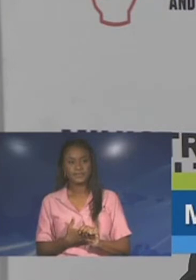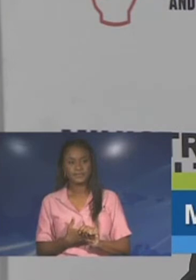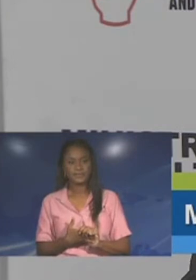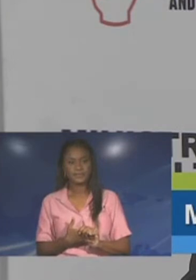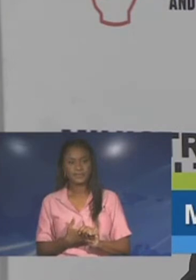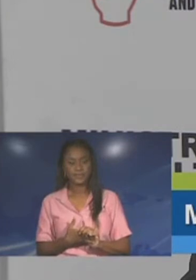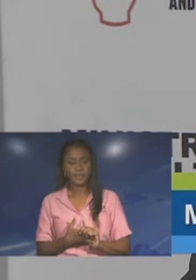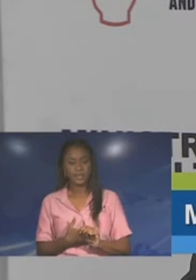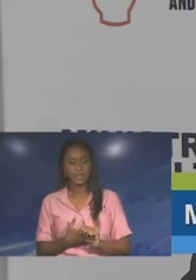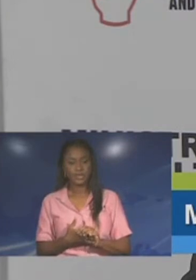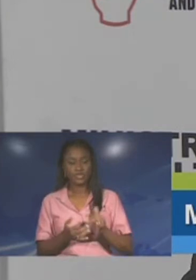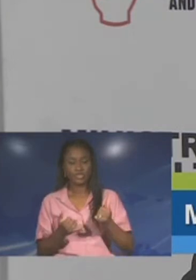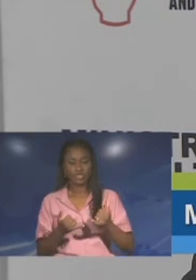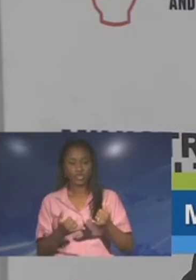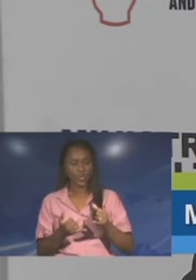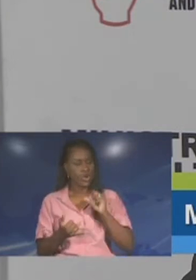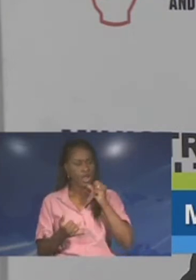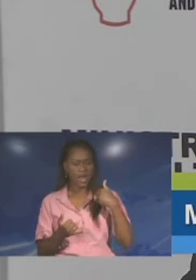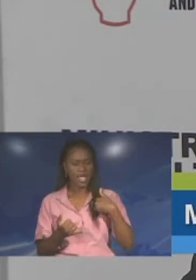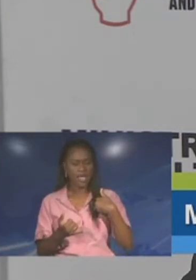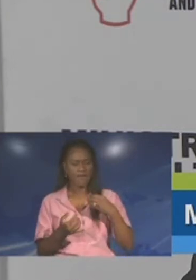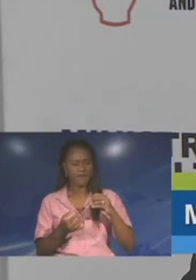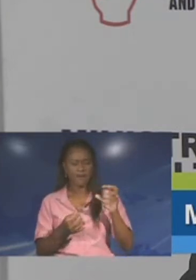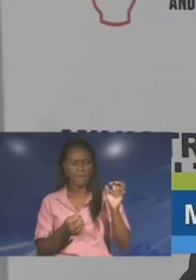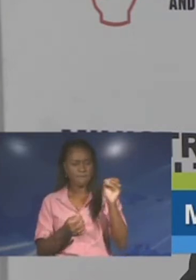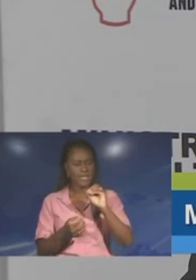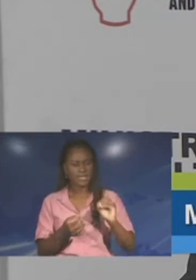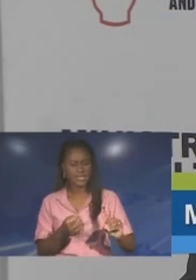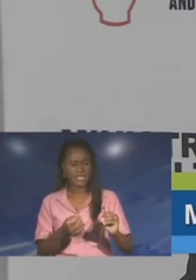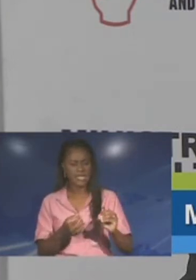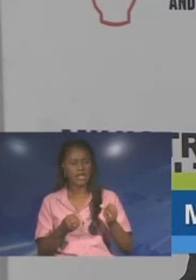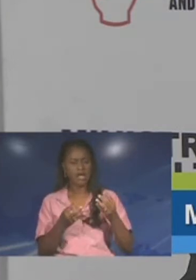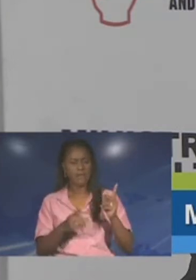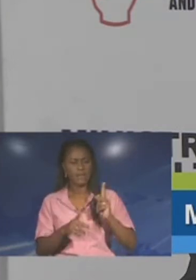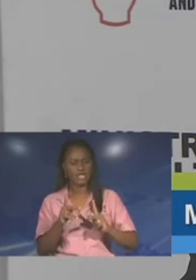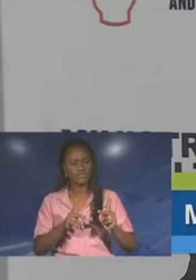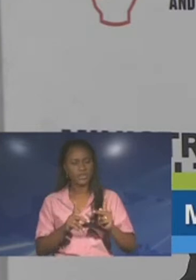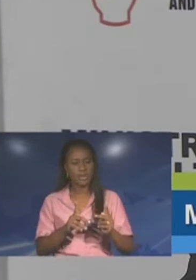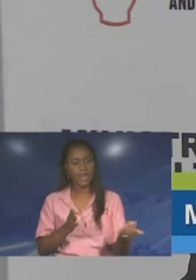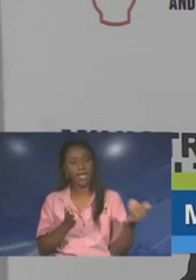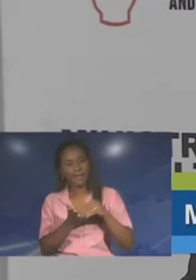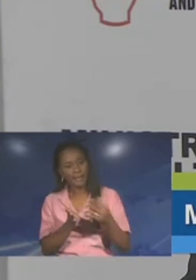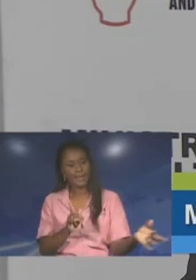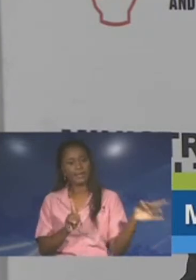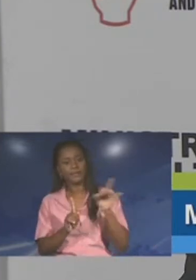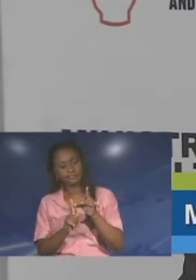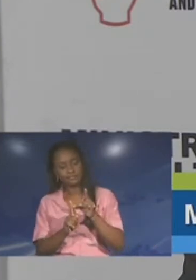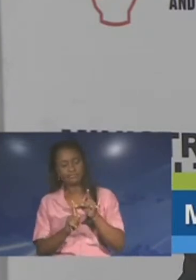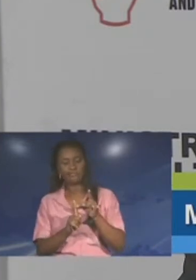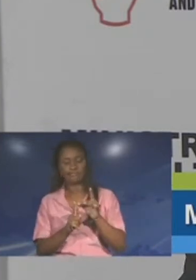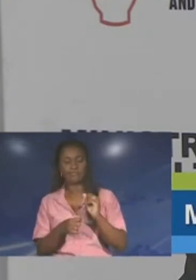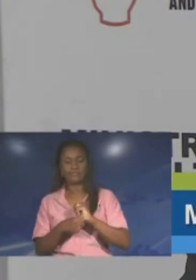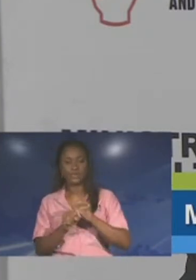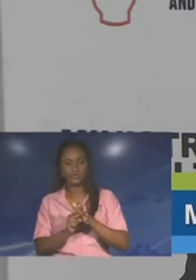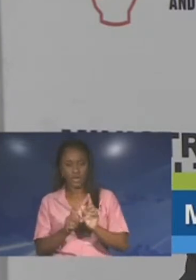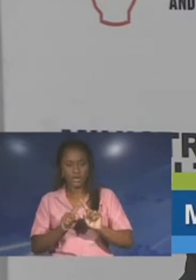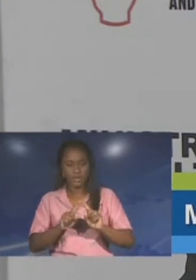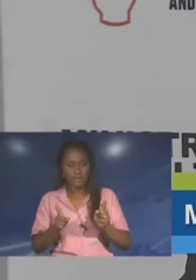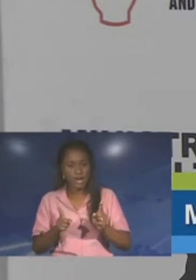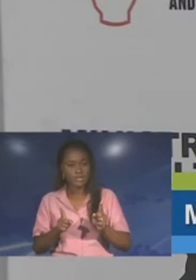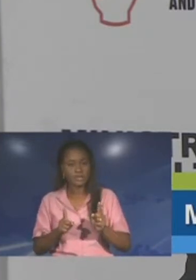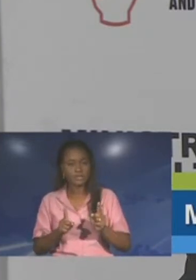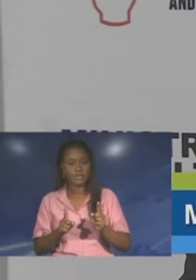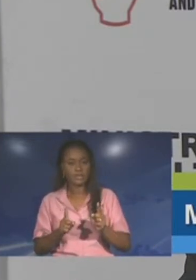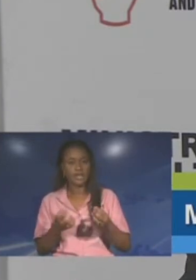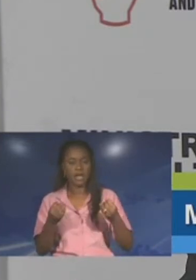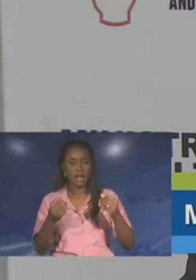terms of quantifying, we haven't quantified a particular percentage that has been reinfected, if you want to call it. But generally speaking,